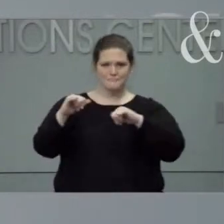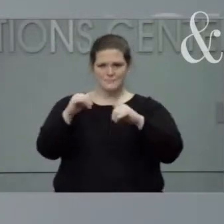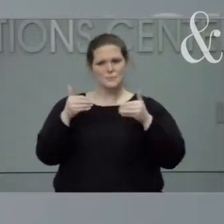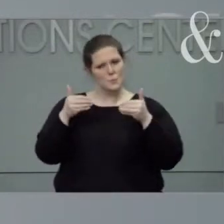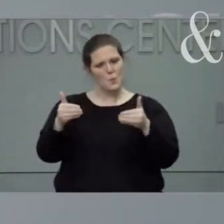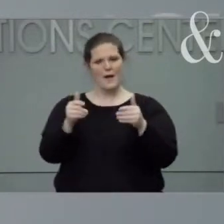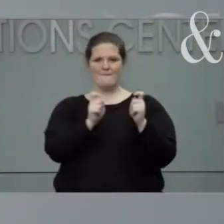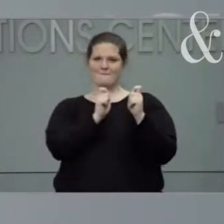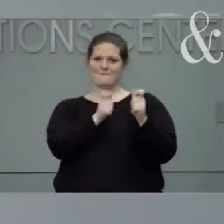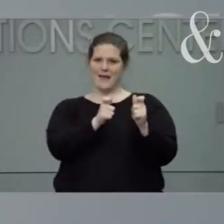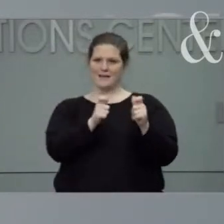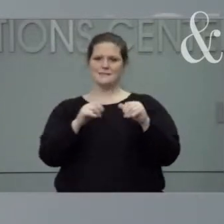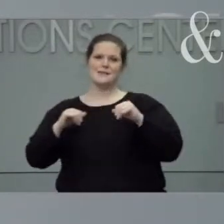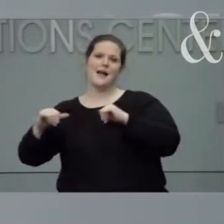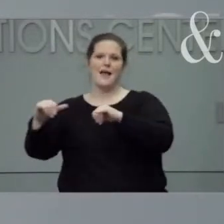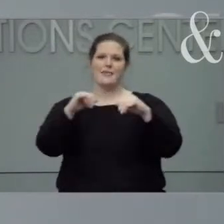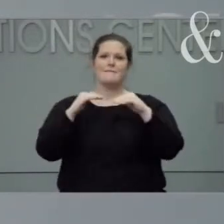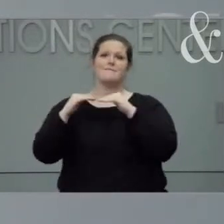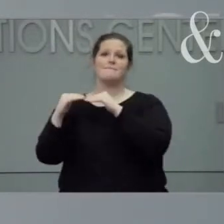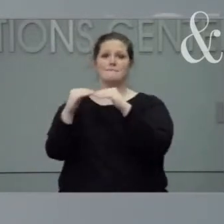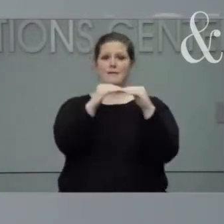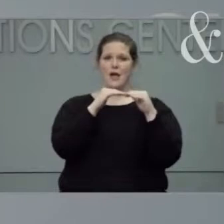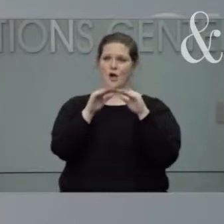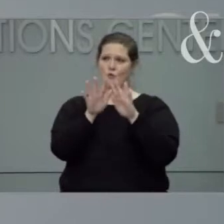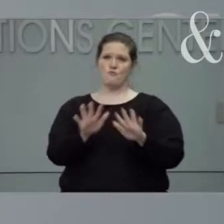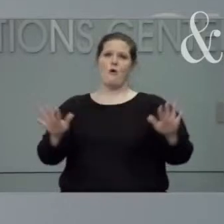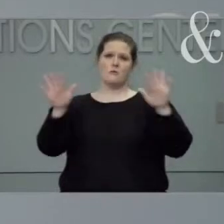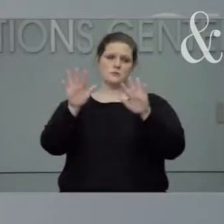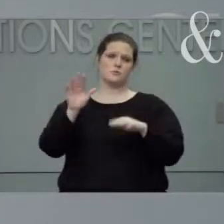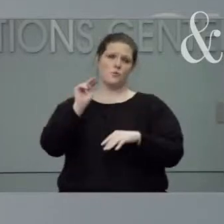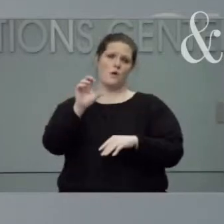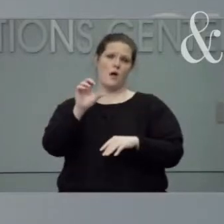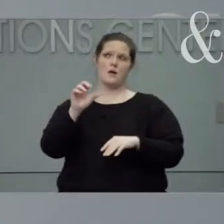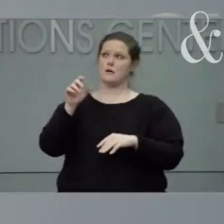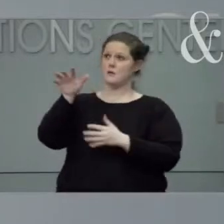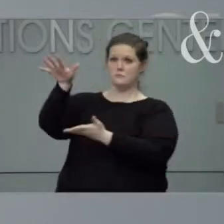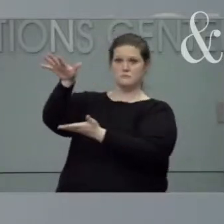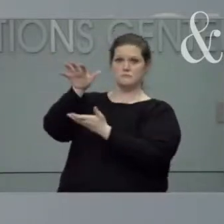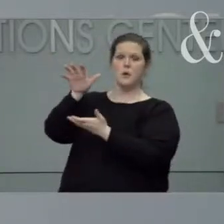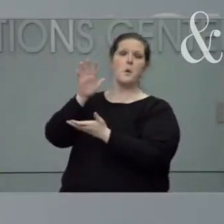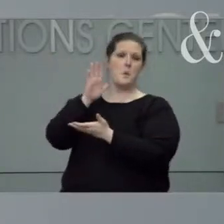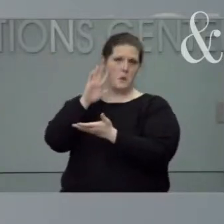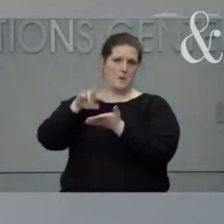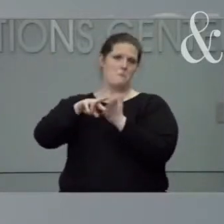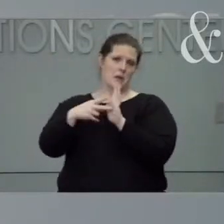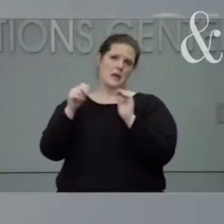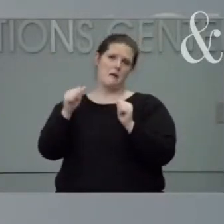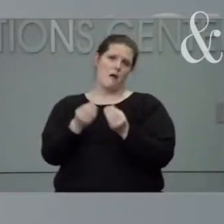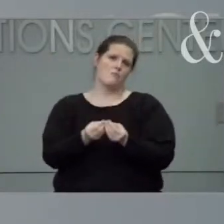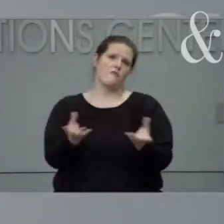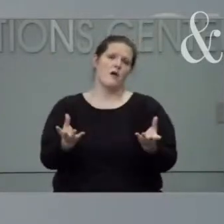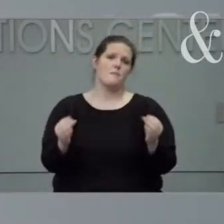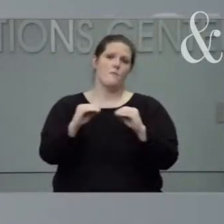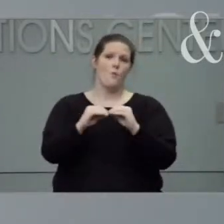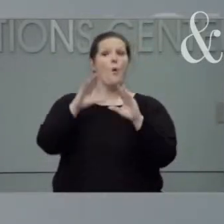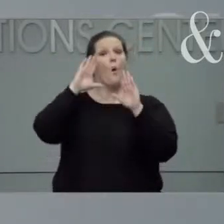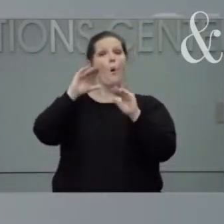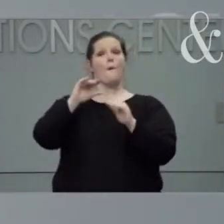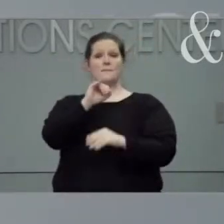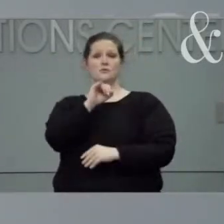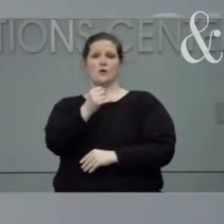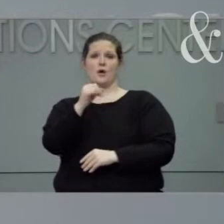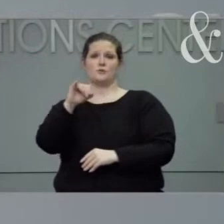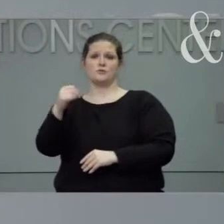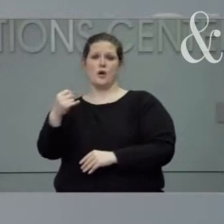fair vaccine distribution across our state with the increase in supply that we see. We do hope that by next week, we're going to see more Johnson